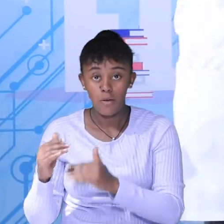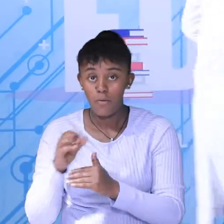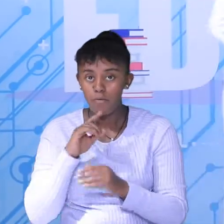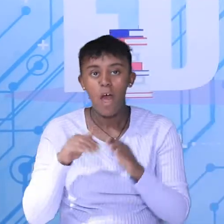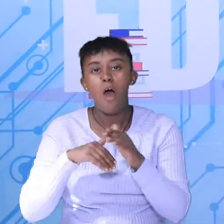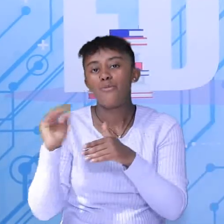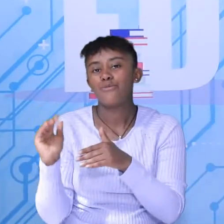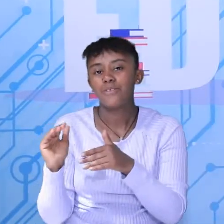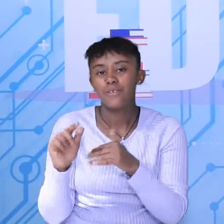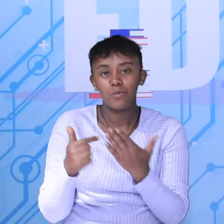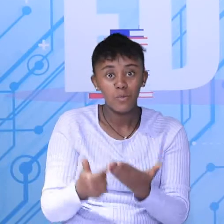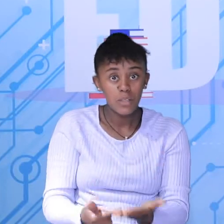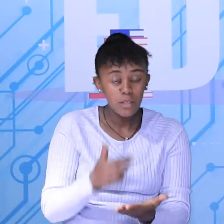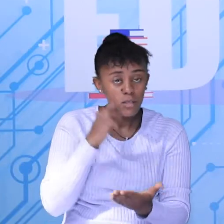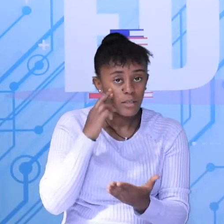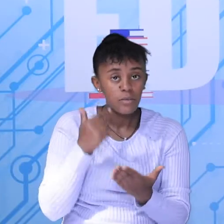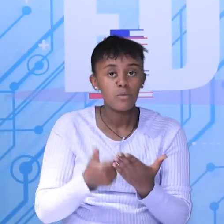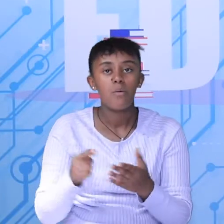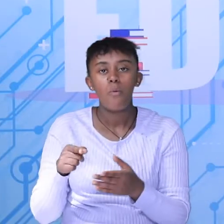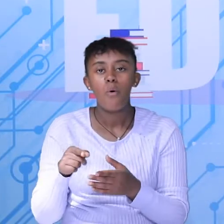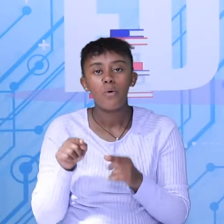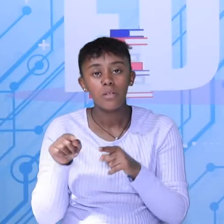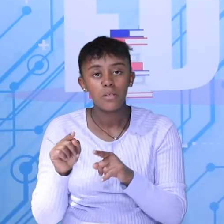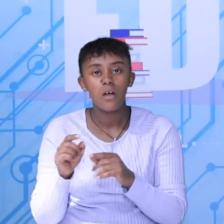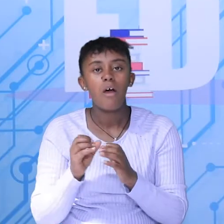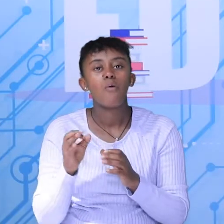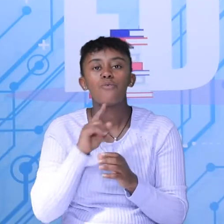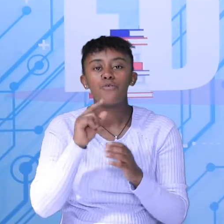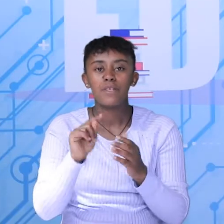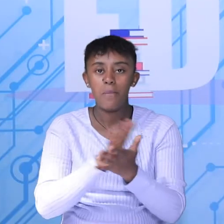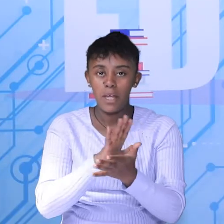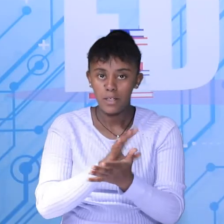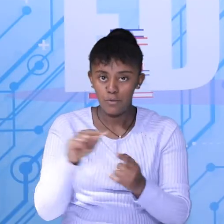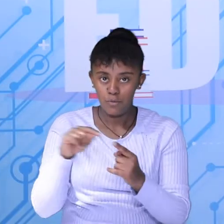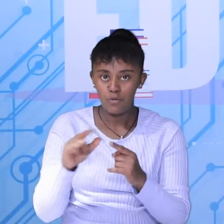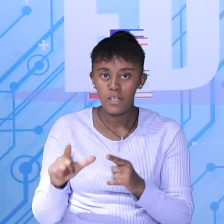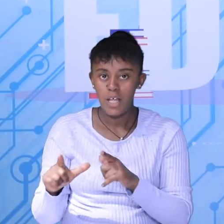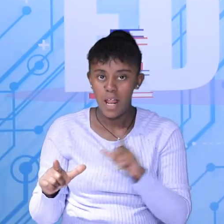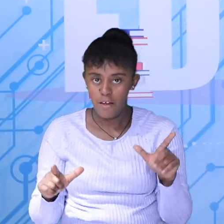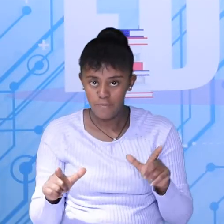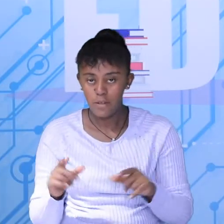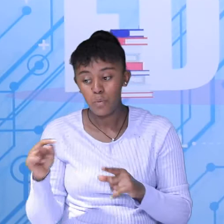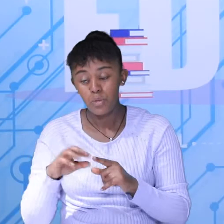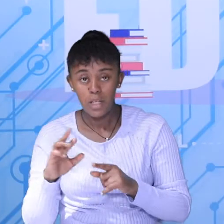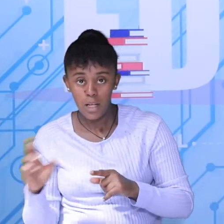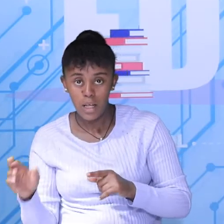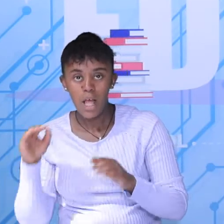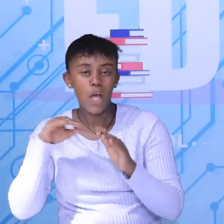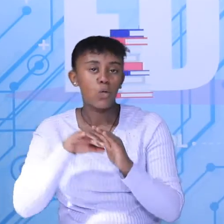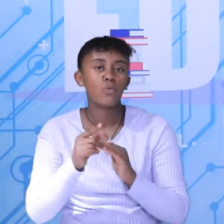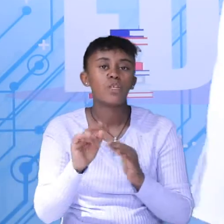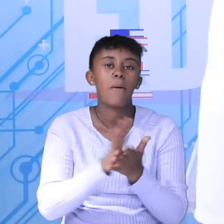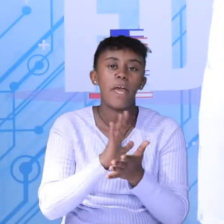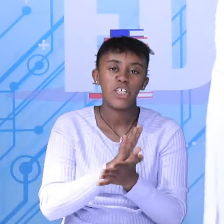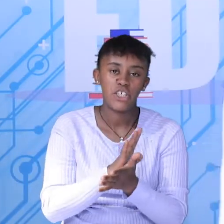out. So in this case, it points us out of the page to the left side. To the right side, it's into the